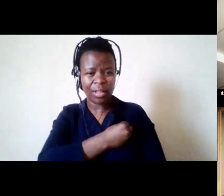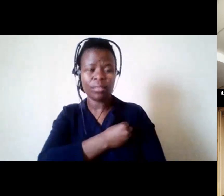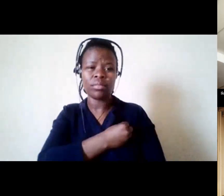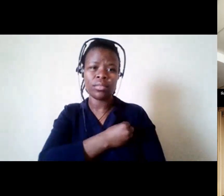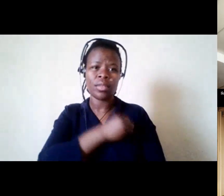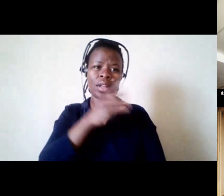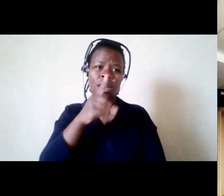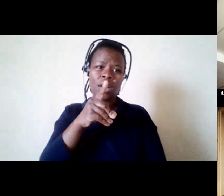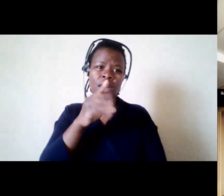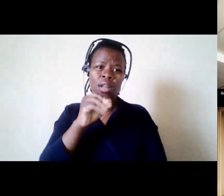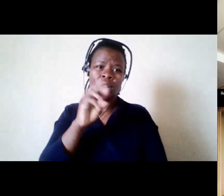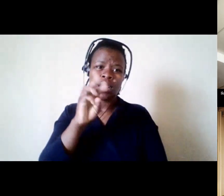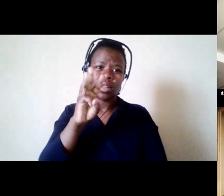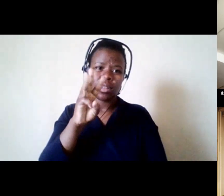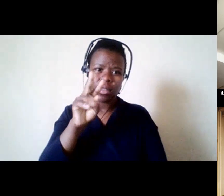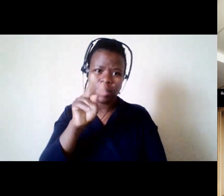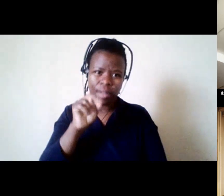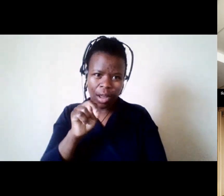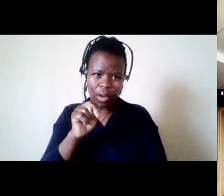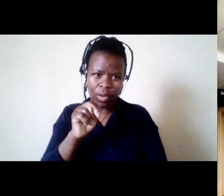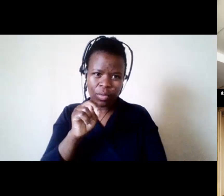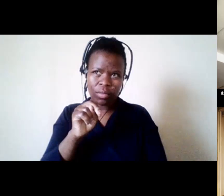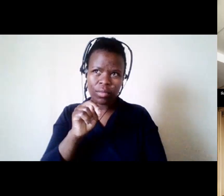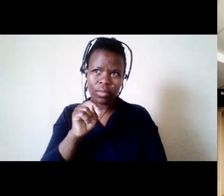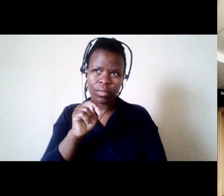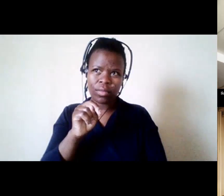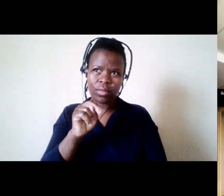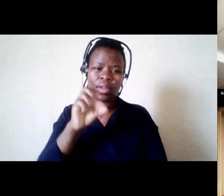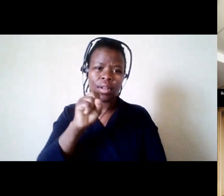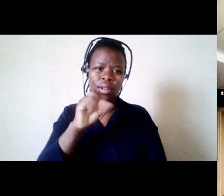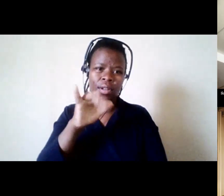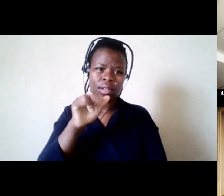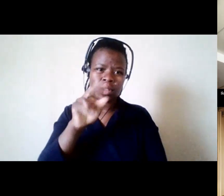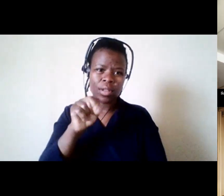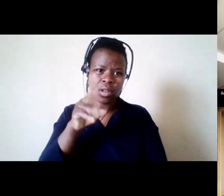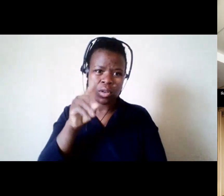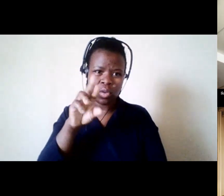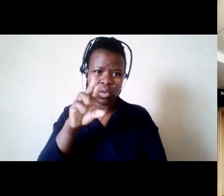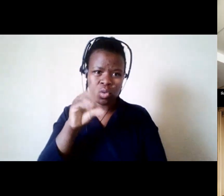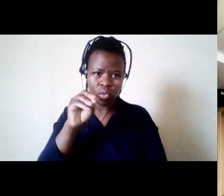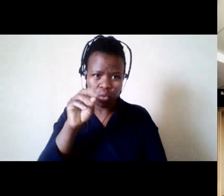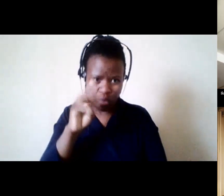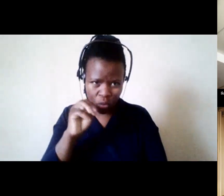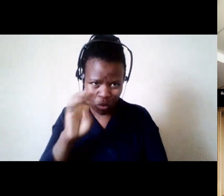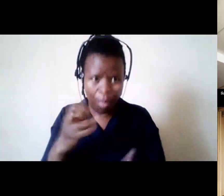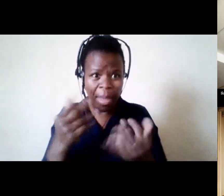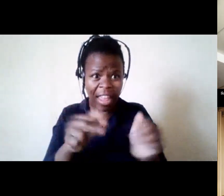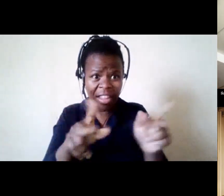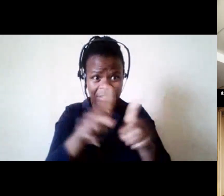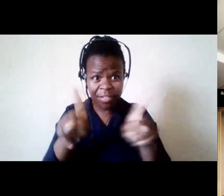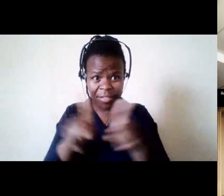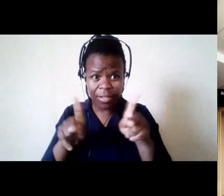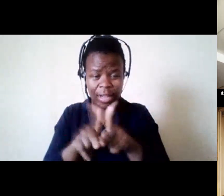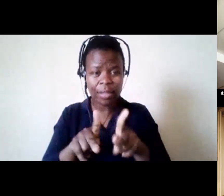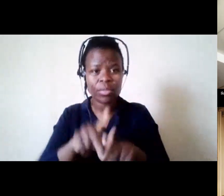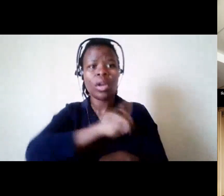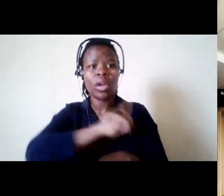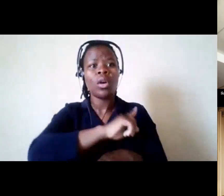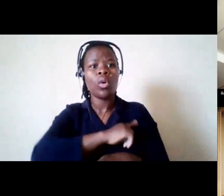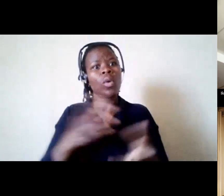The Down syndrome, it's totally, it's got stages or phases, we can put it like that, or types, because there are Down